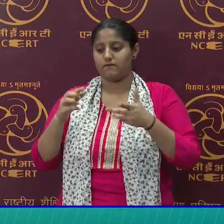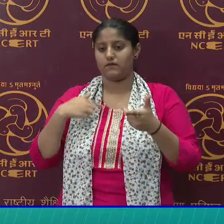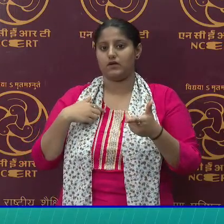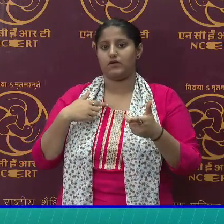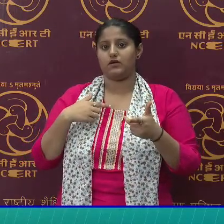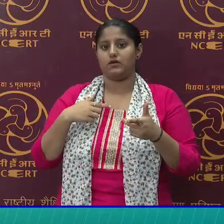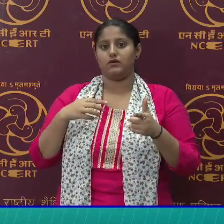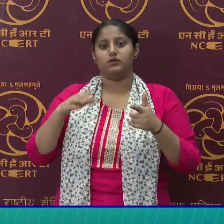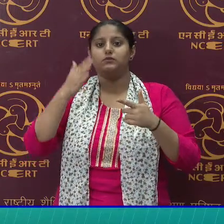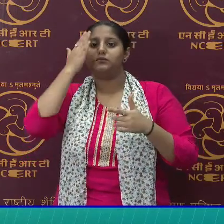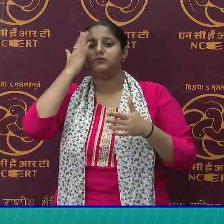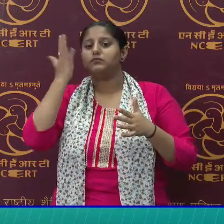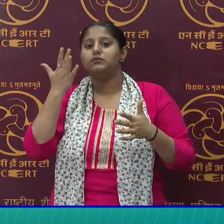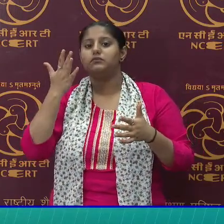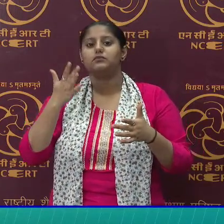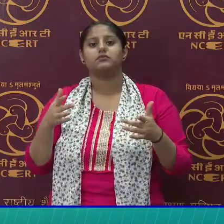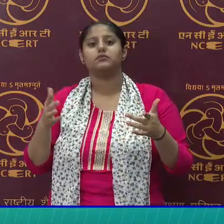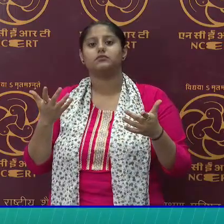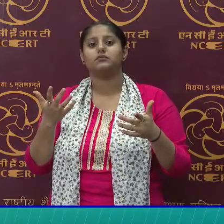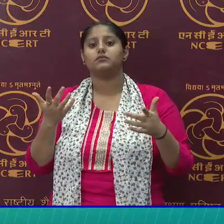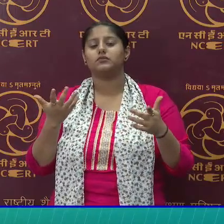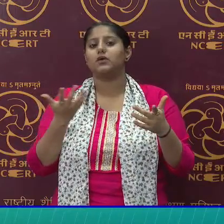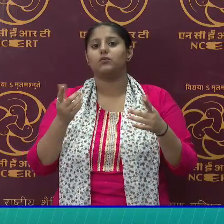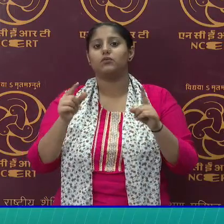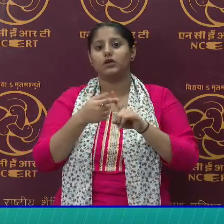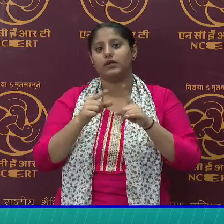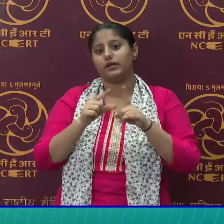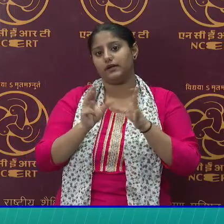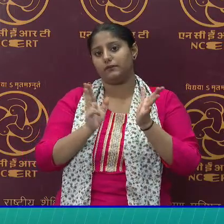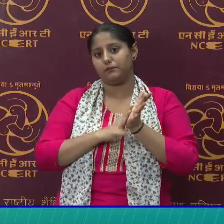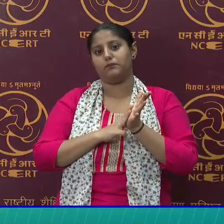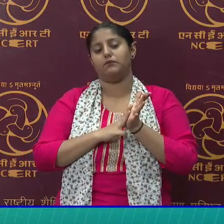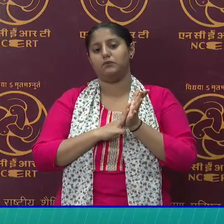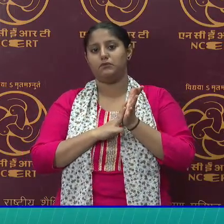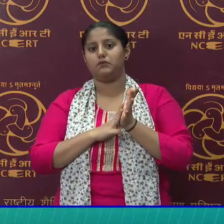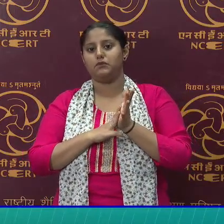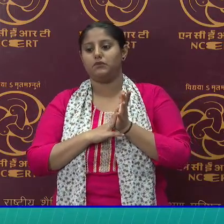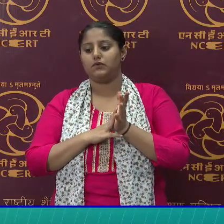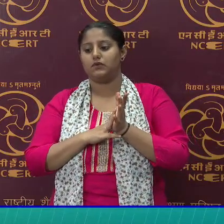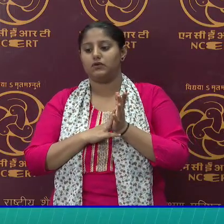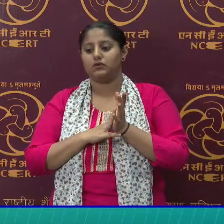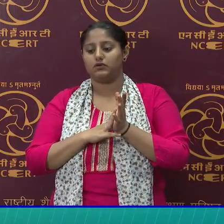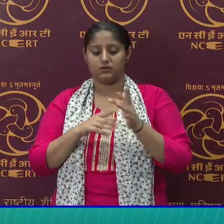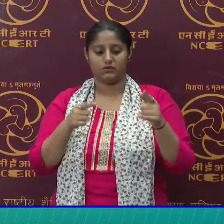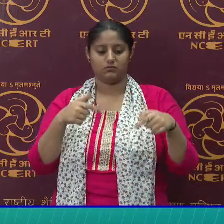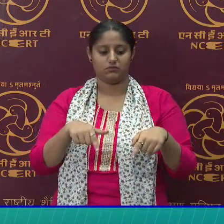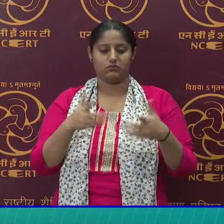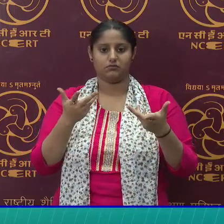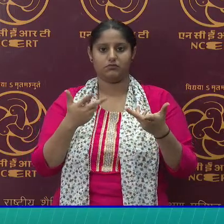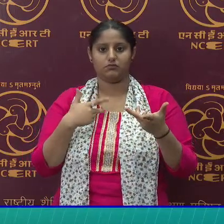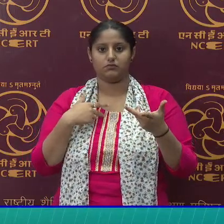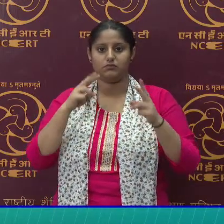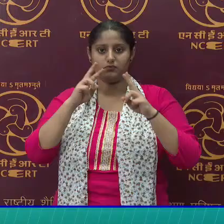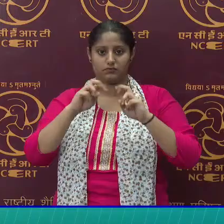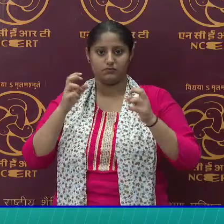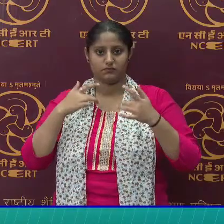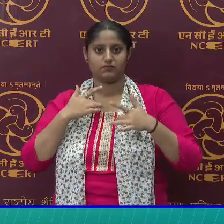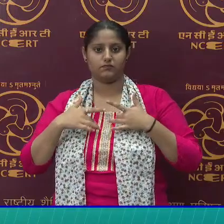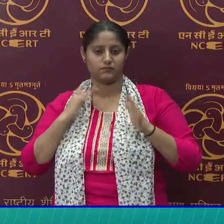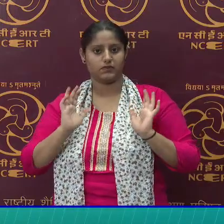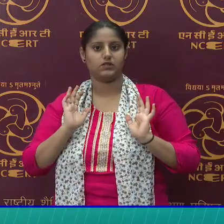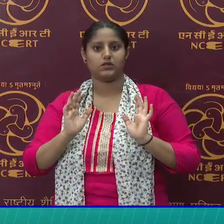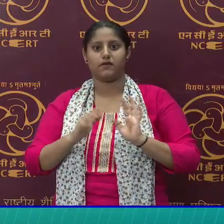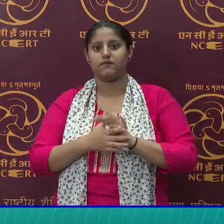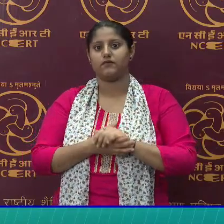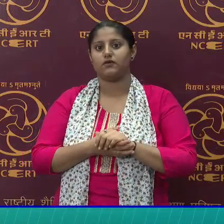unfamiliar use, like through idioms, which they would find interesting, I'm sure. Right.